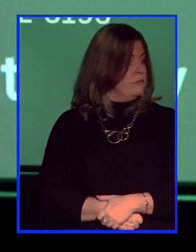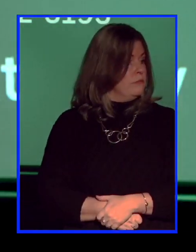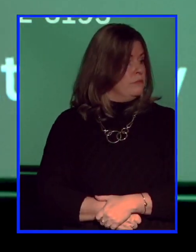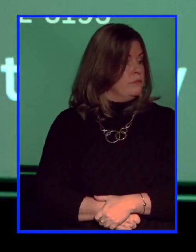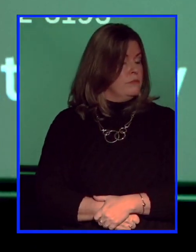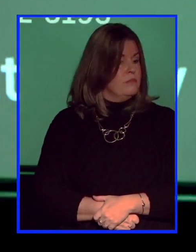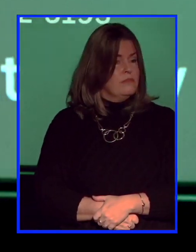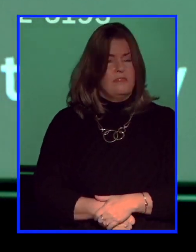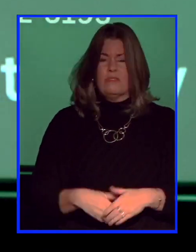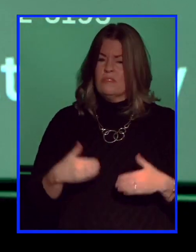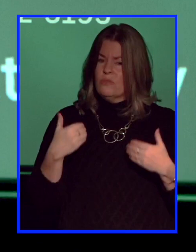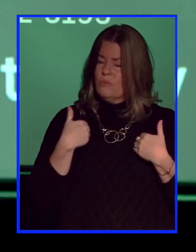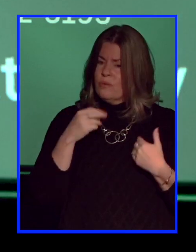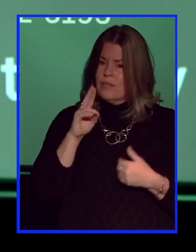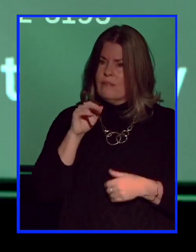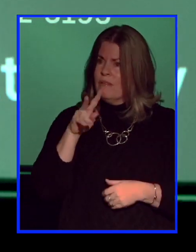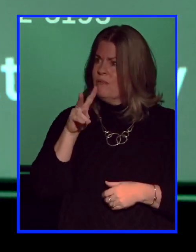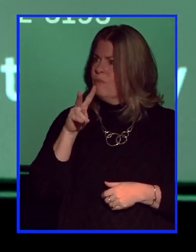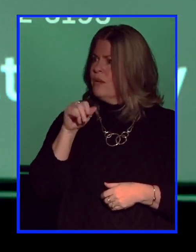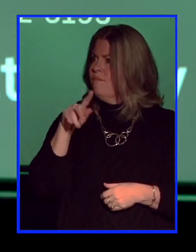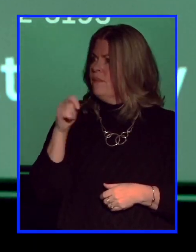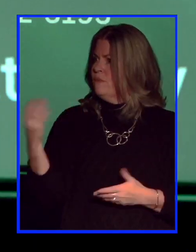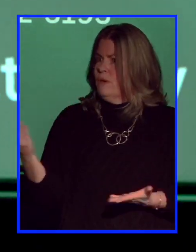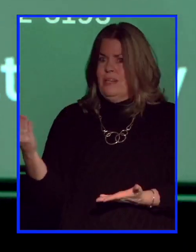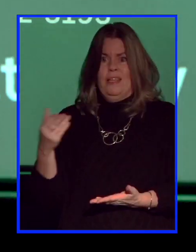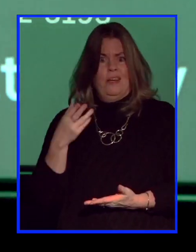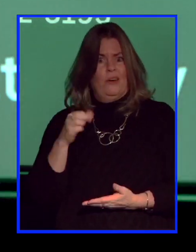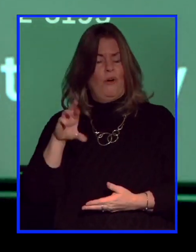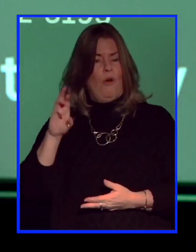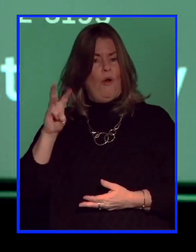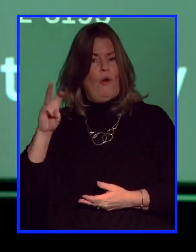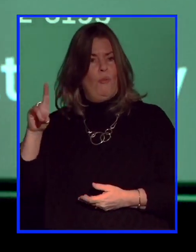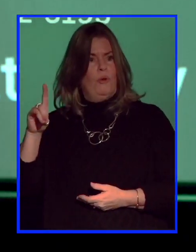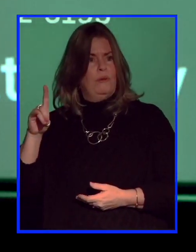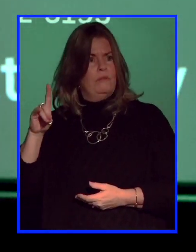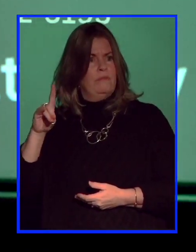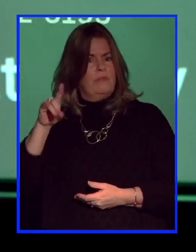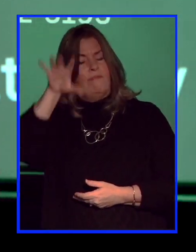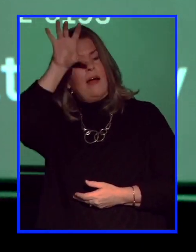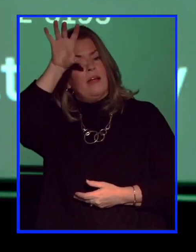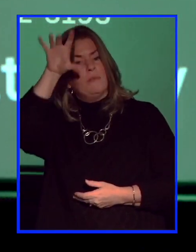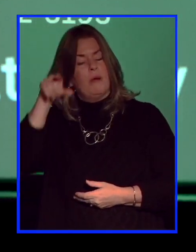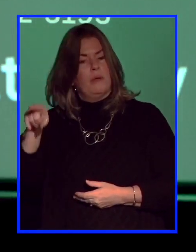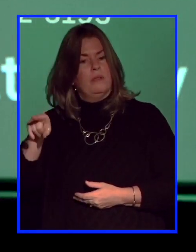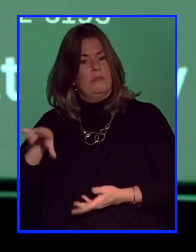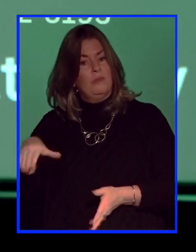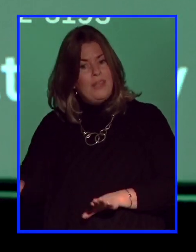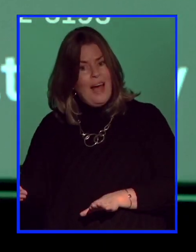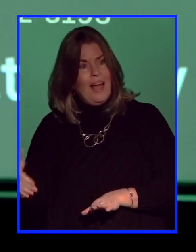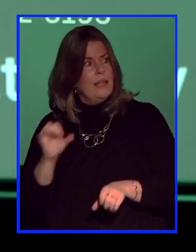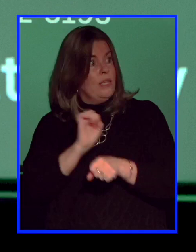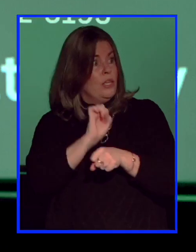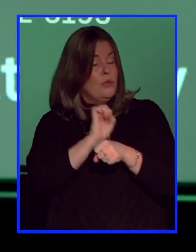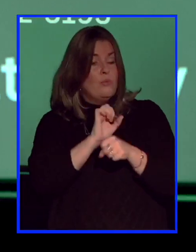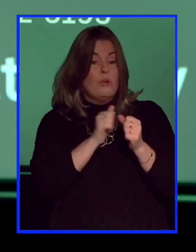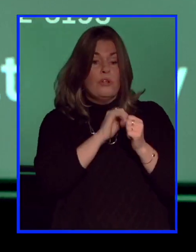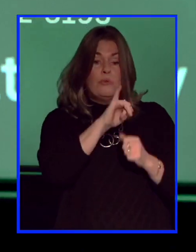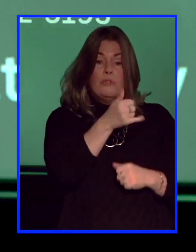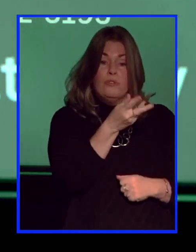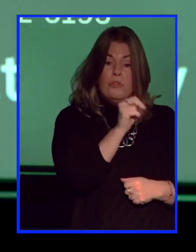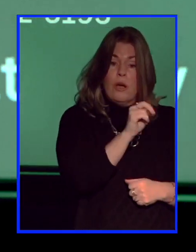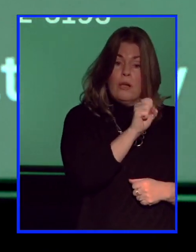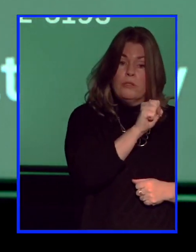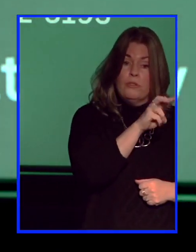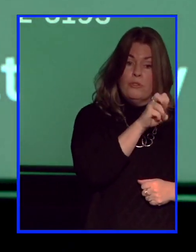we had a vet right up here, the Hartford Fire Department, who died and worked hard with John Stewart. His wife got involved, and